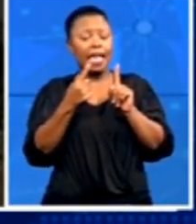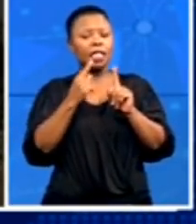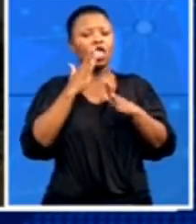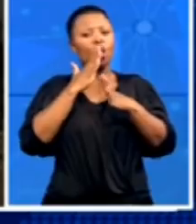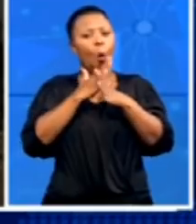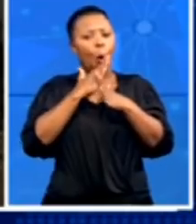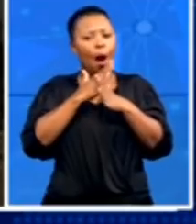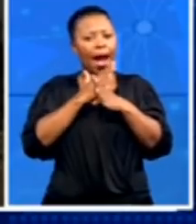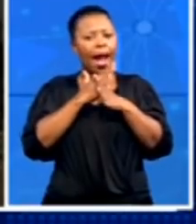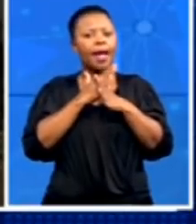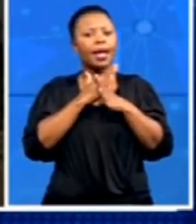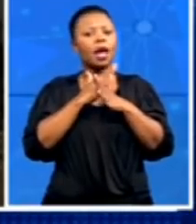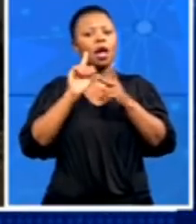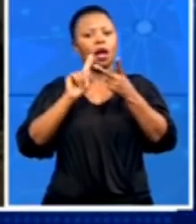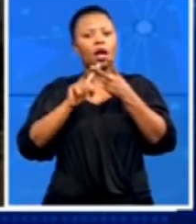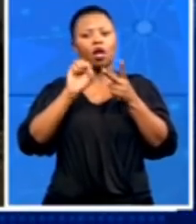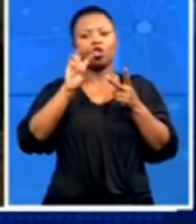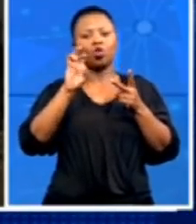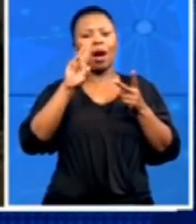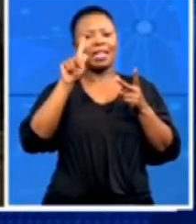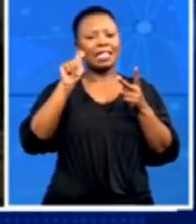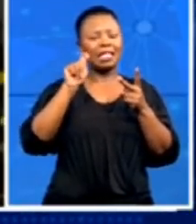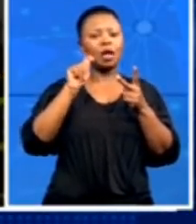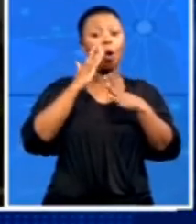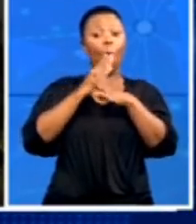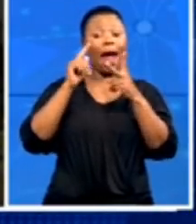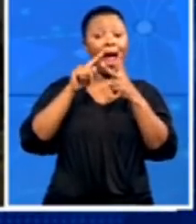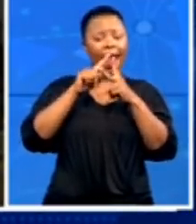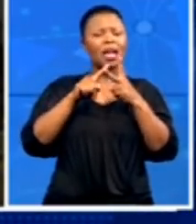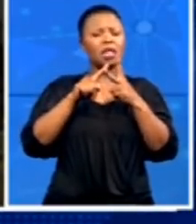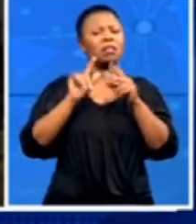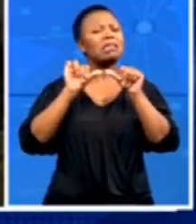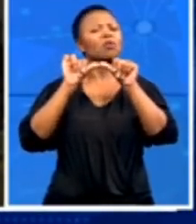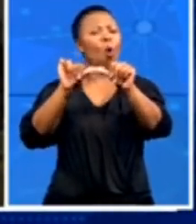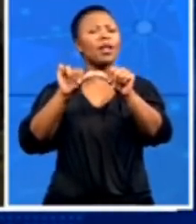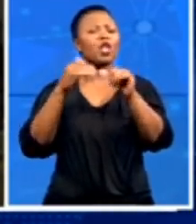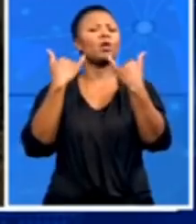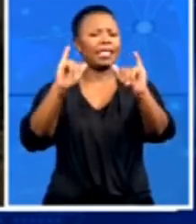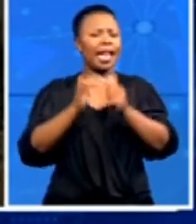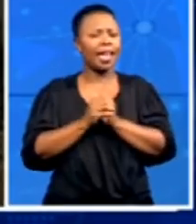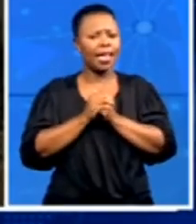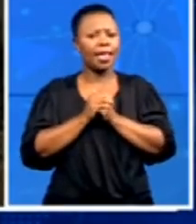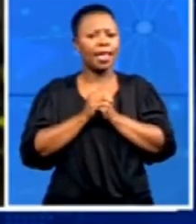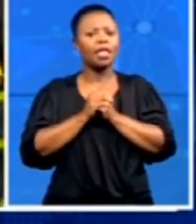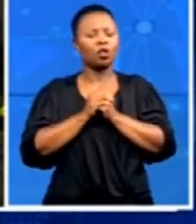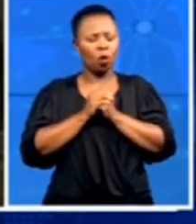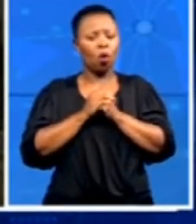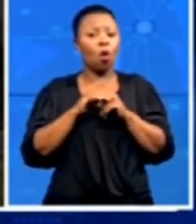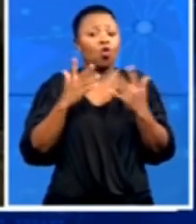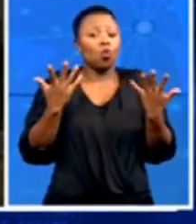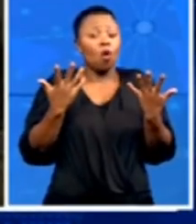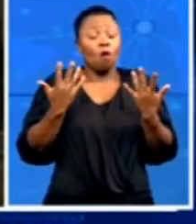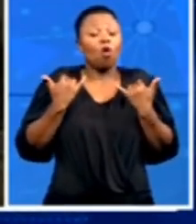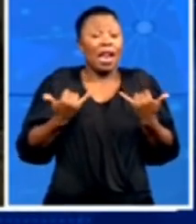Swartz, will still continue. Of course, we do not know what we have lost. We do not know as